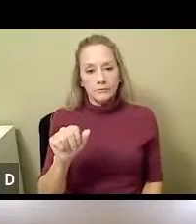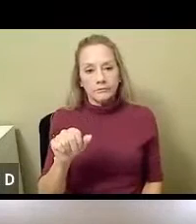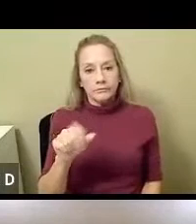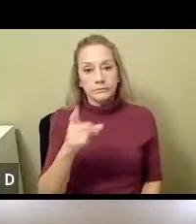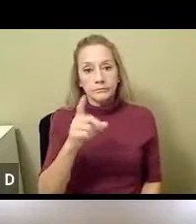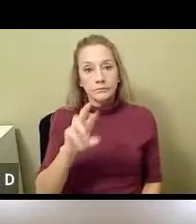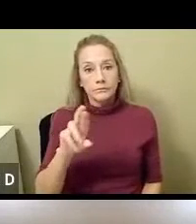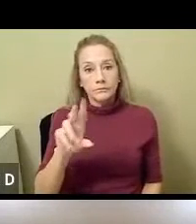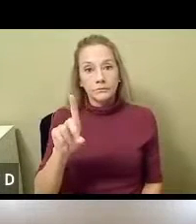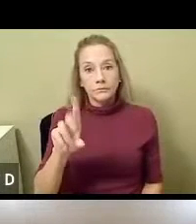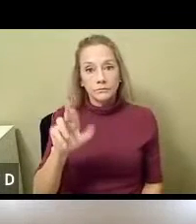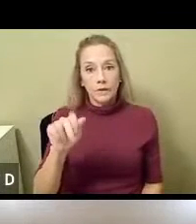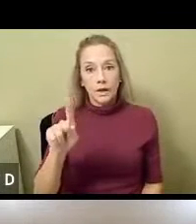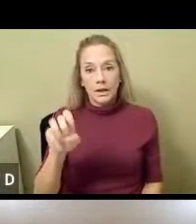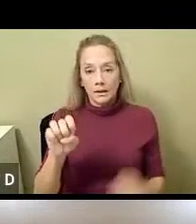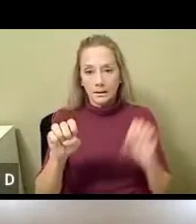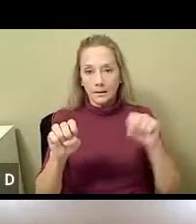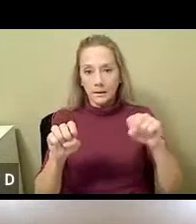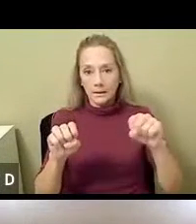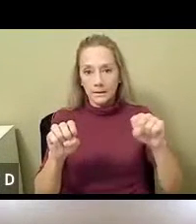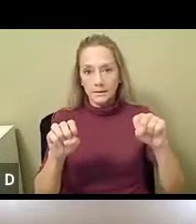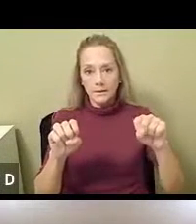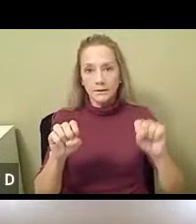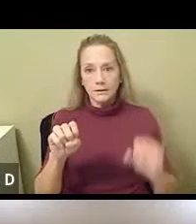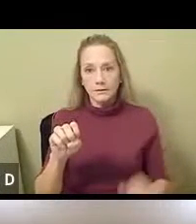Dr. Drake? Yes.